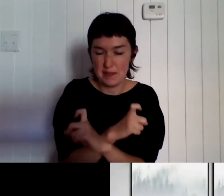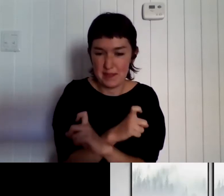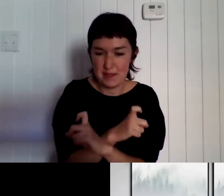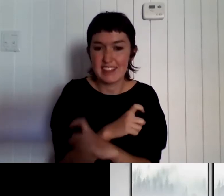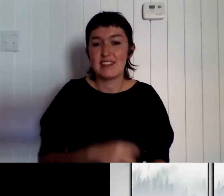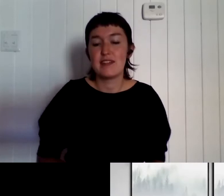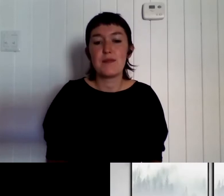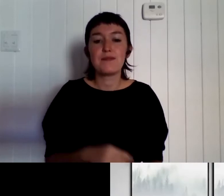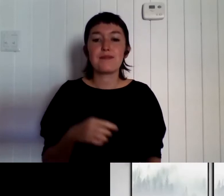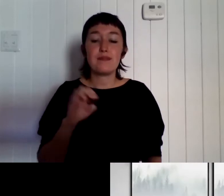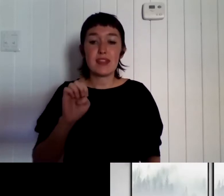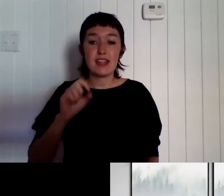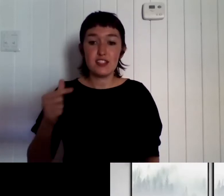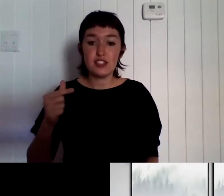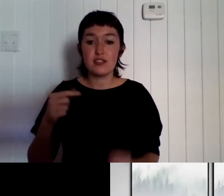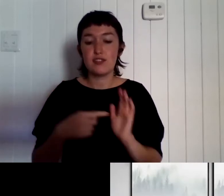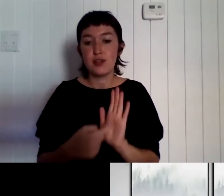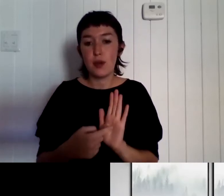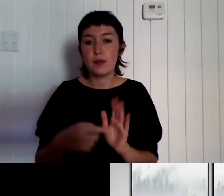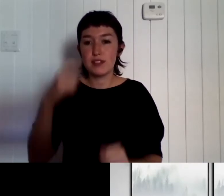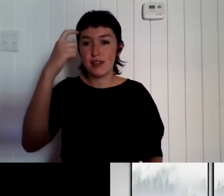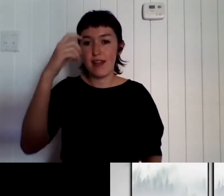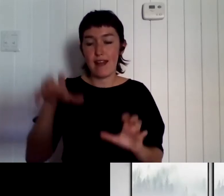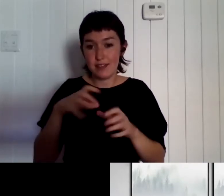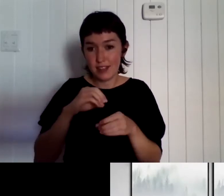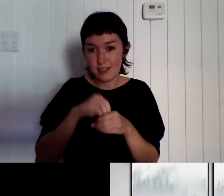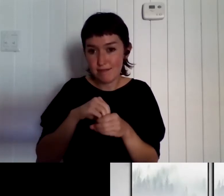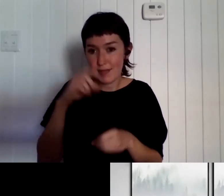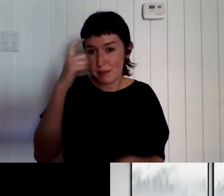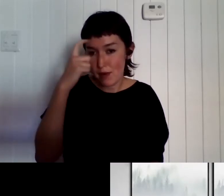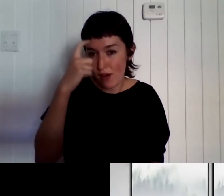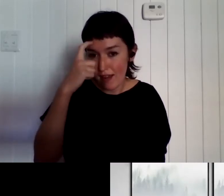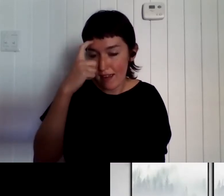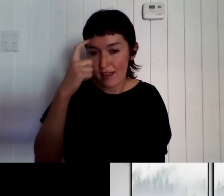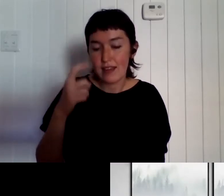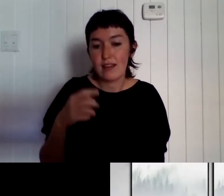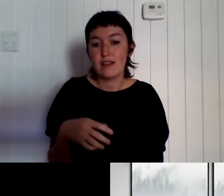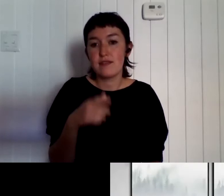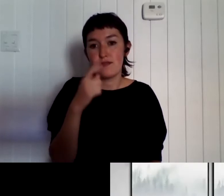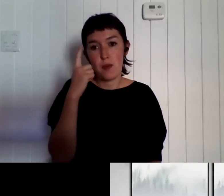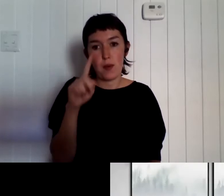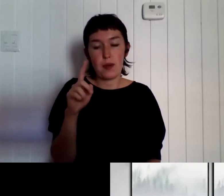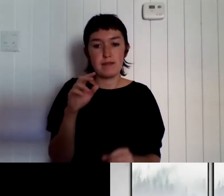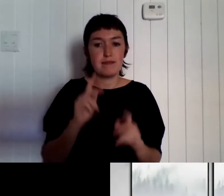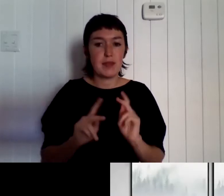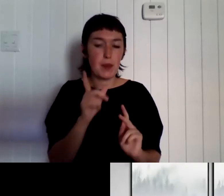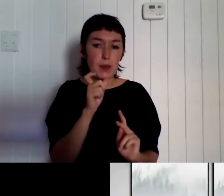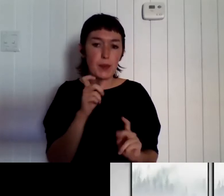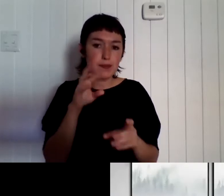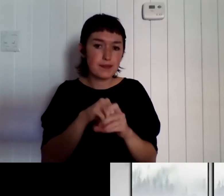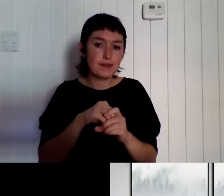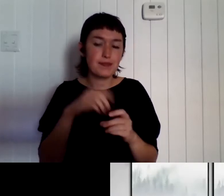brain and in brain activity for people who participate in mindfulness. Awesome,